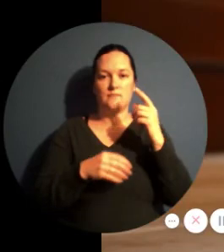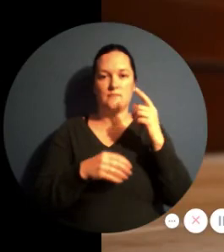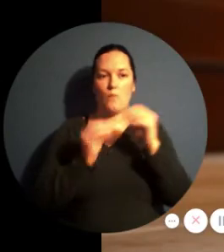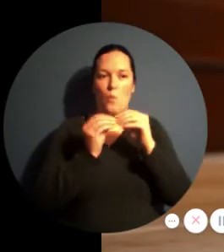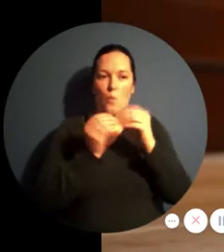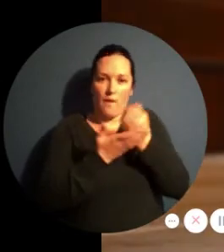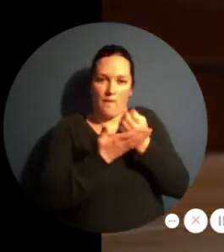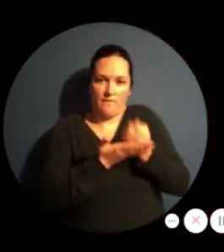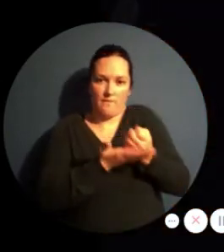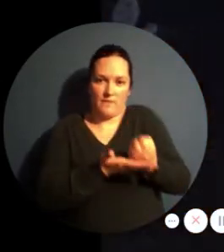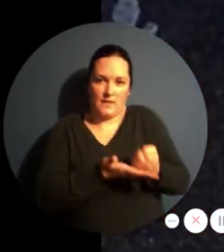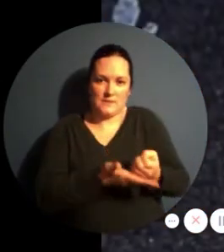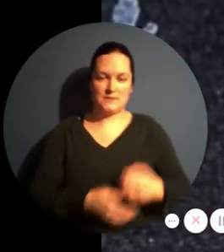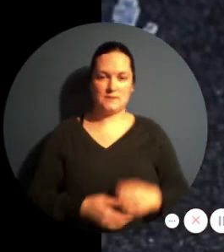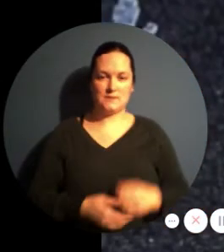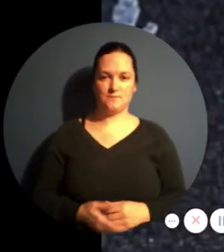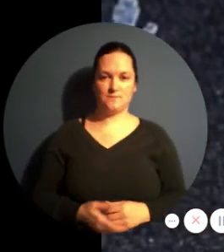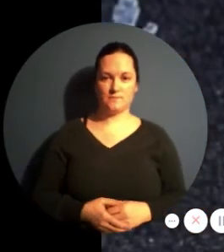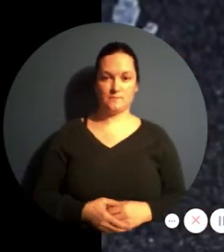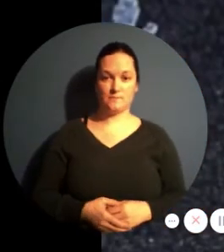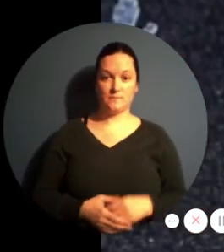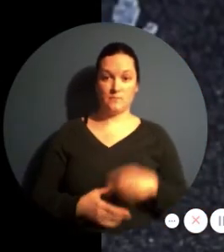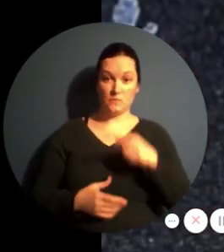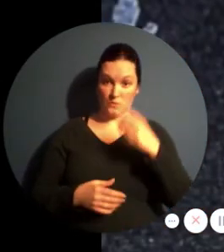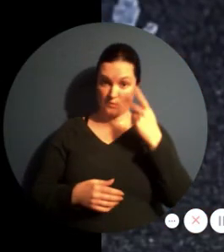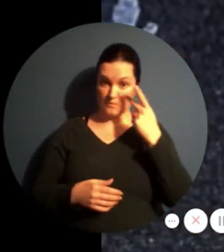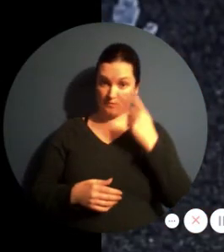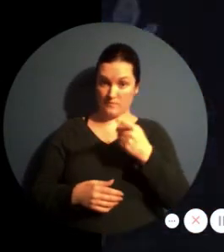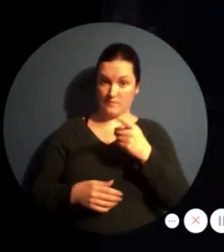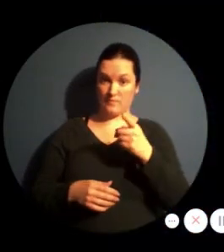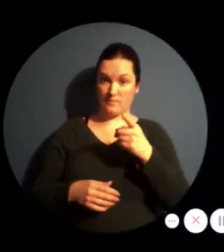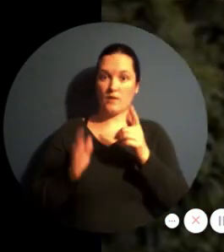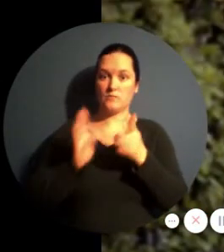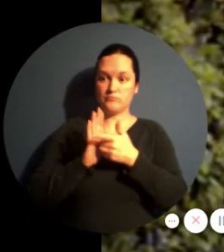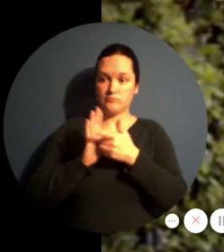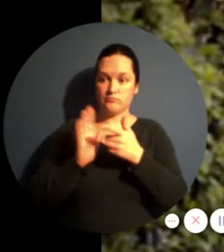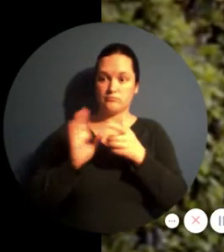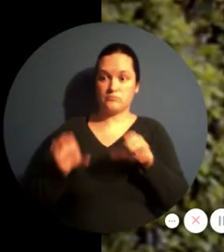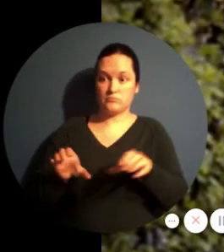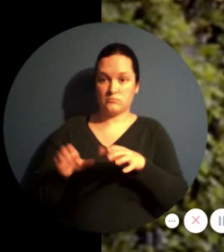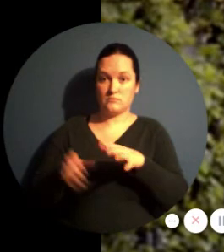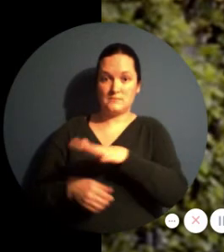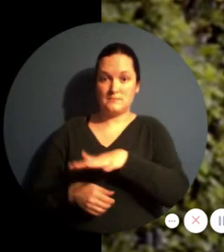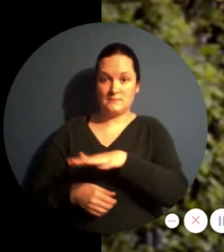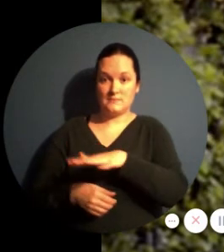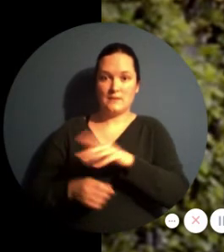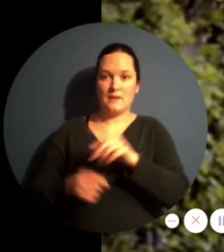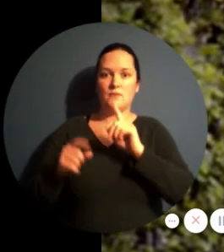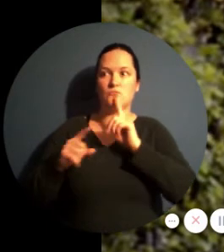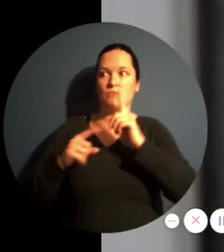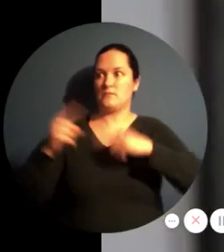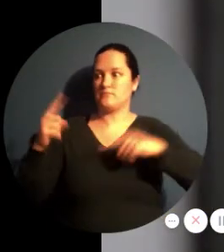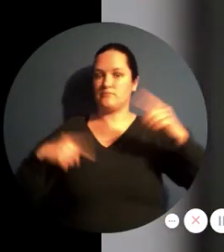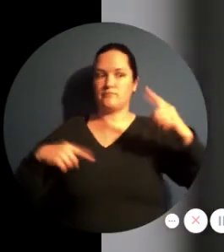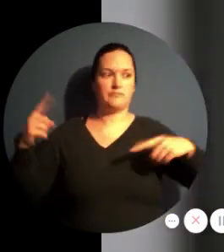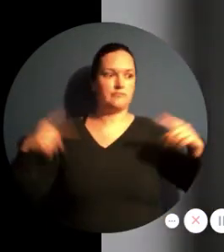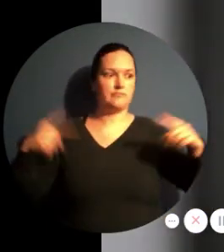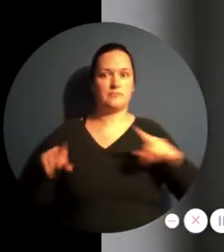As you can see, crime scenes are very varied and take place in a wide range